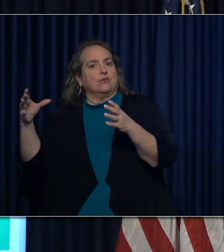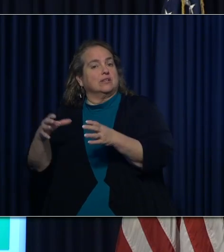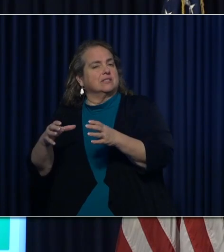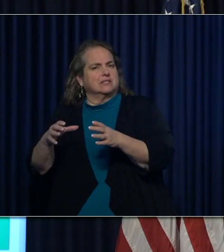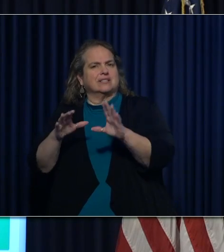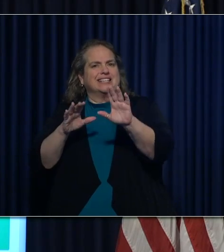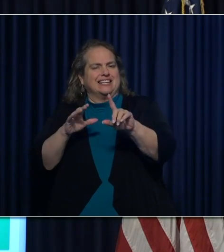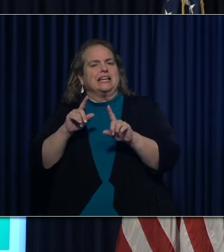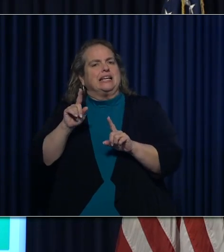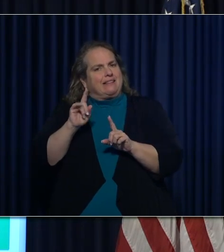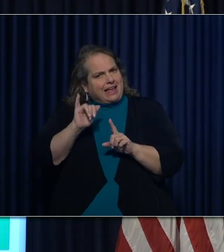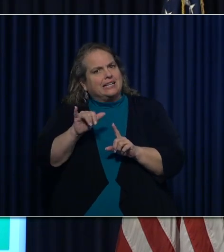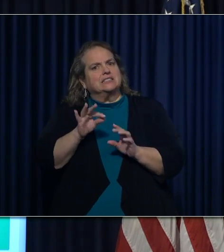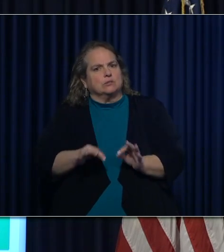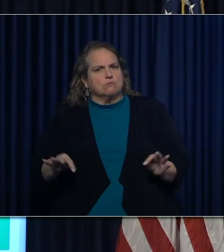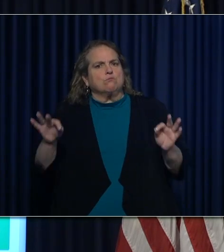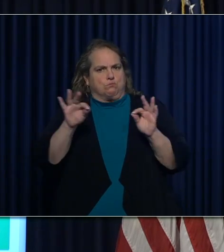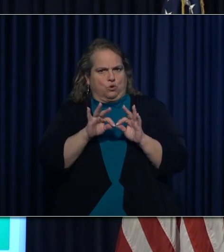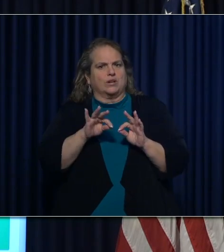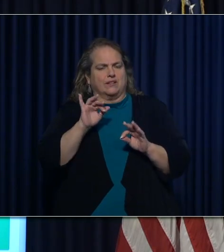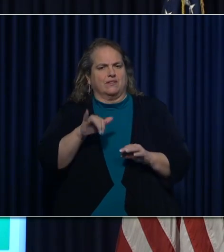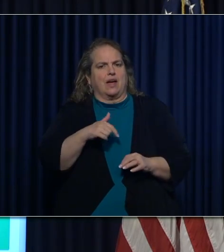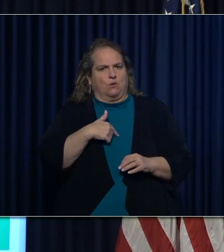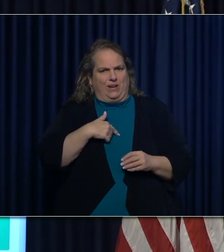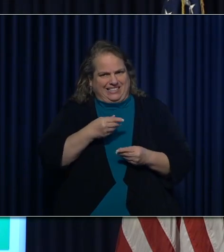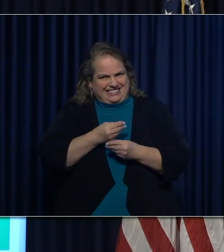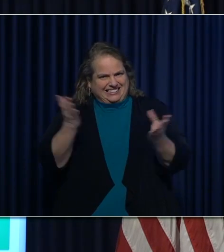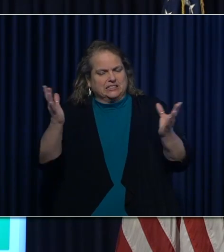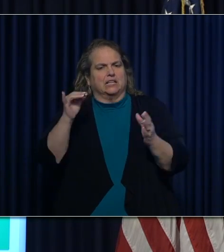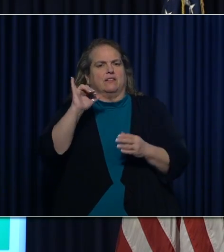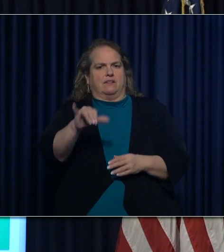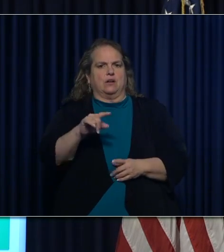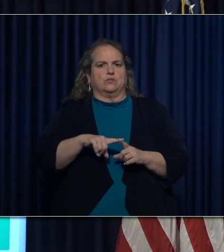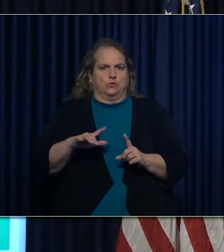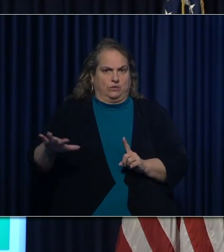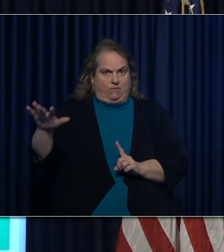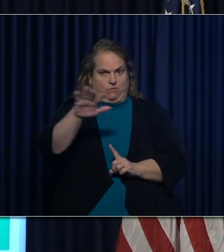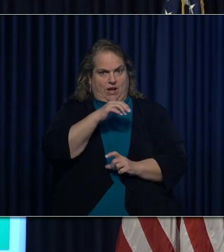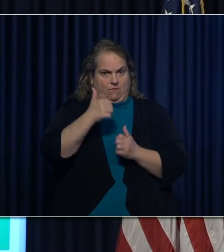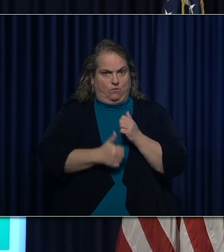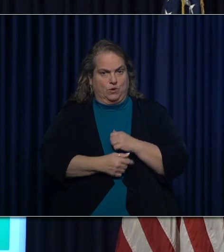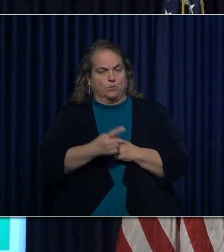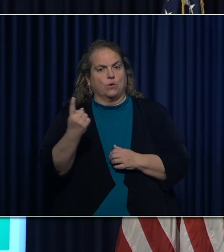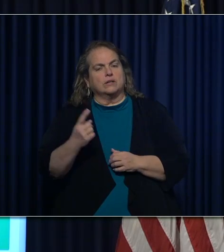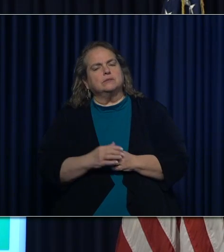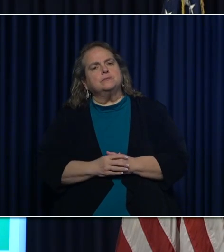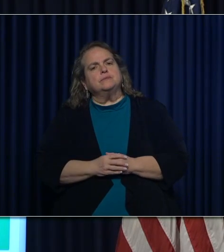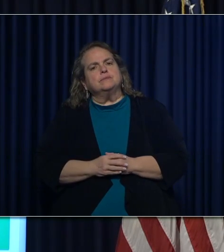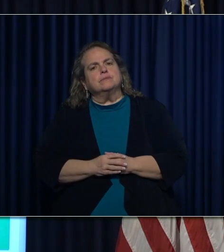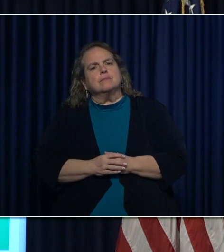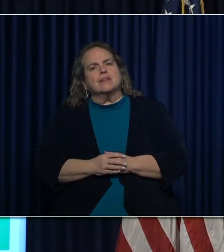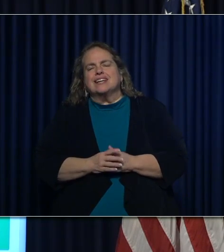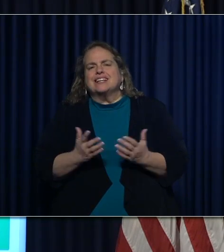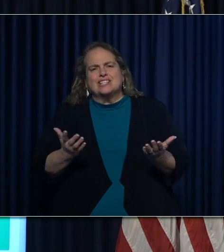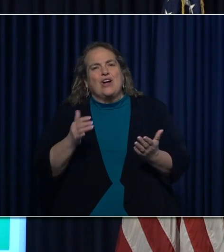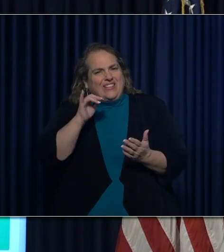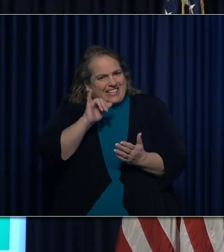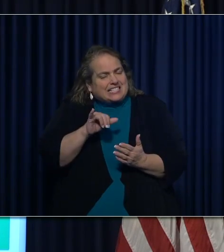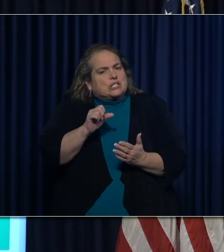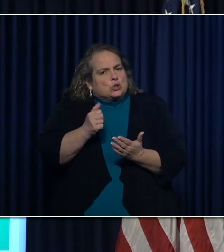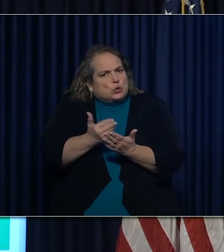significant guidance, and it's important that we pass that along. So this is new